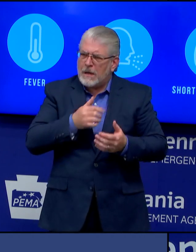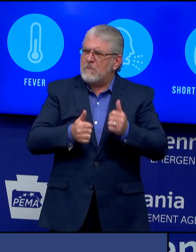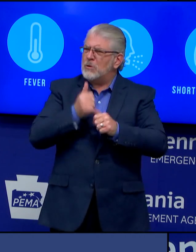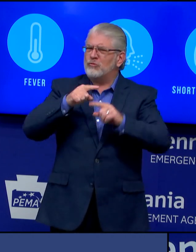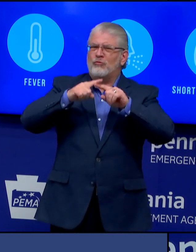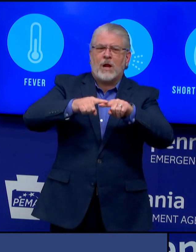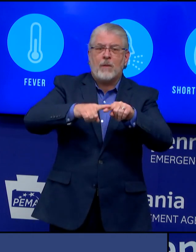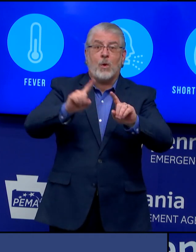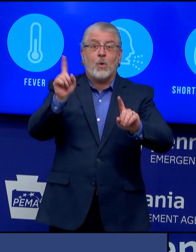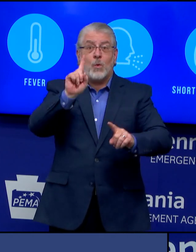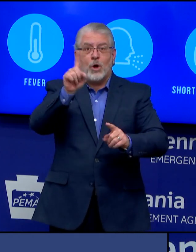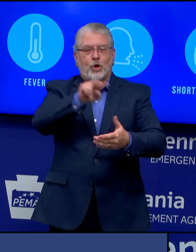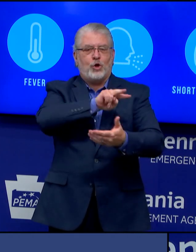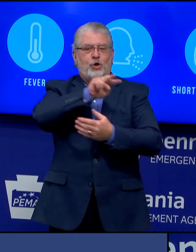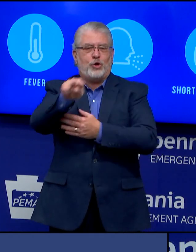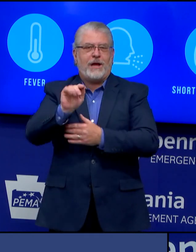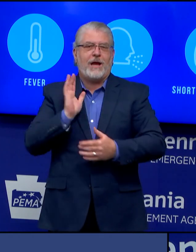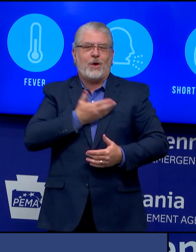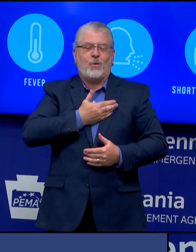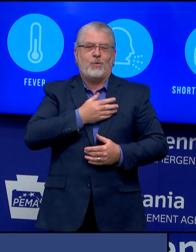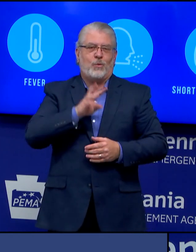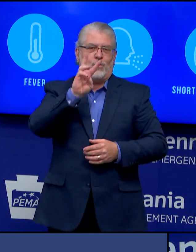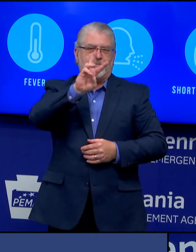please visit our website at